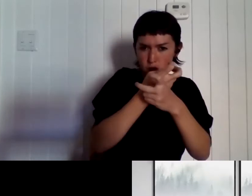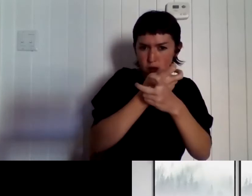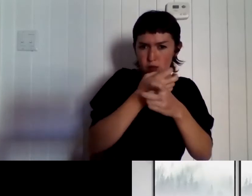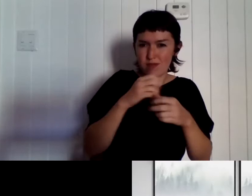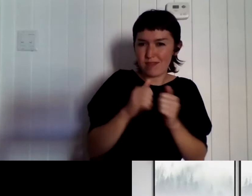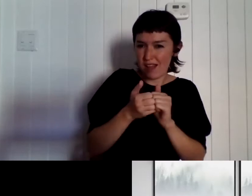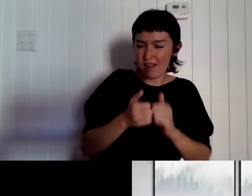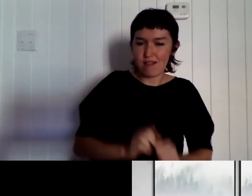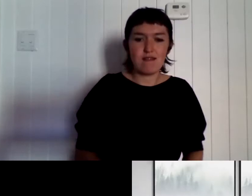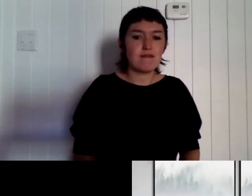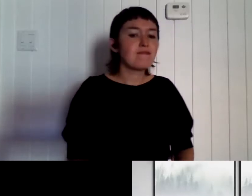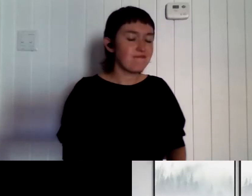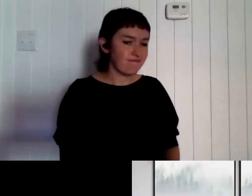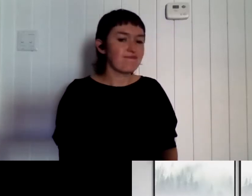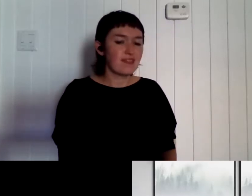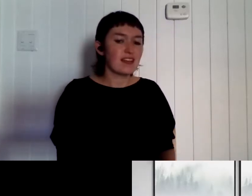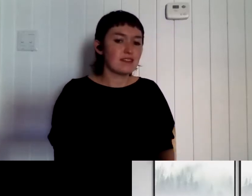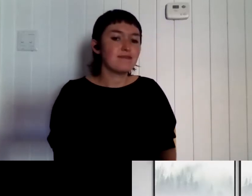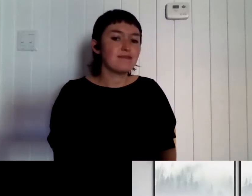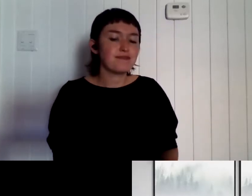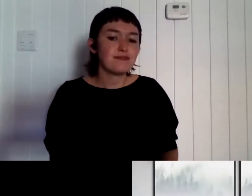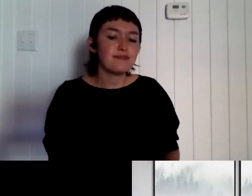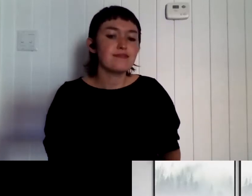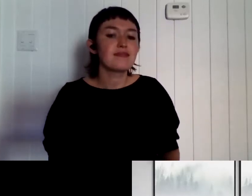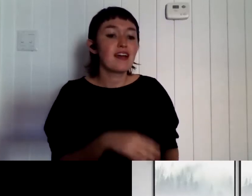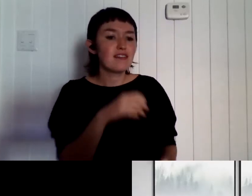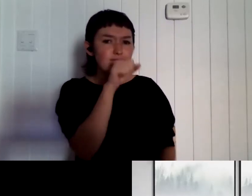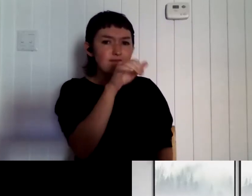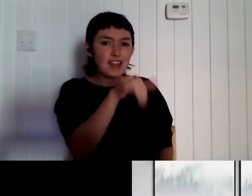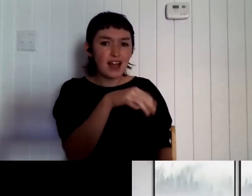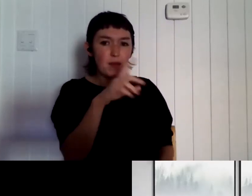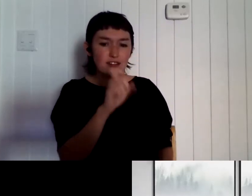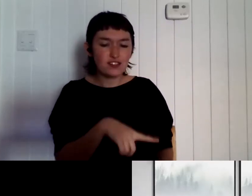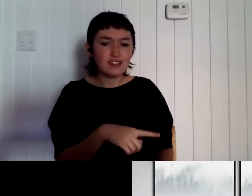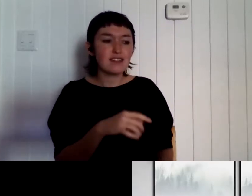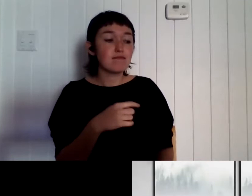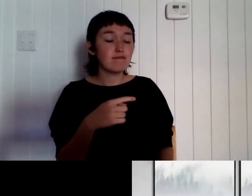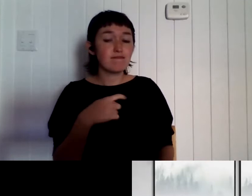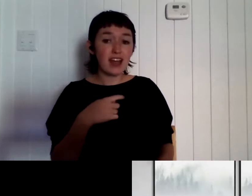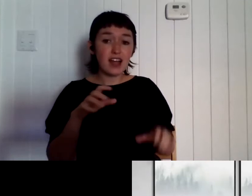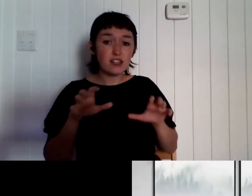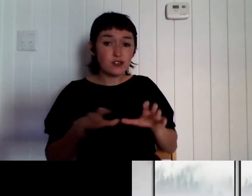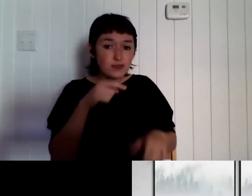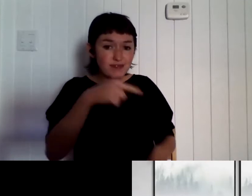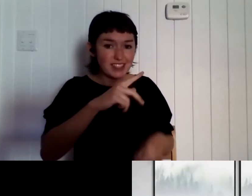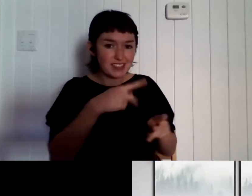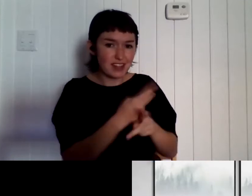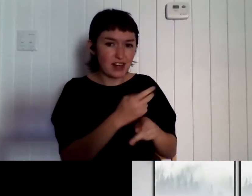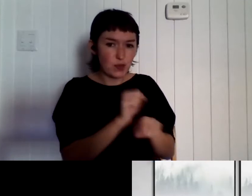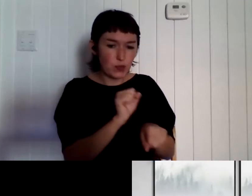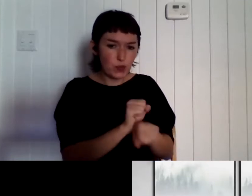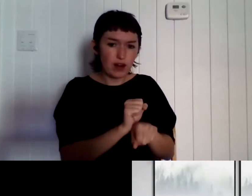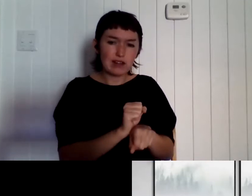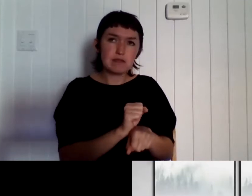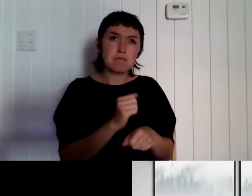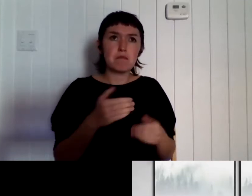through? I love this question too, because, you know, I've been doing this type of work for, you know, close to a decade